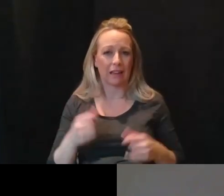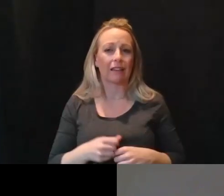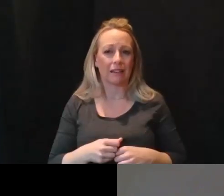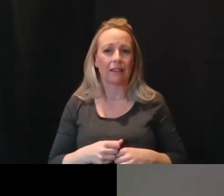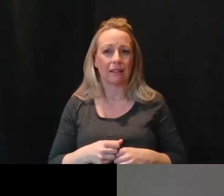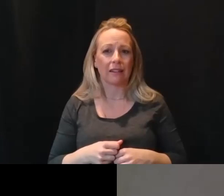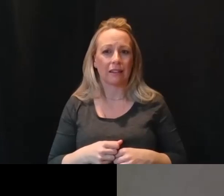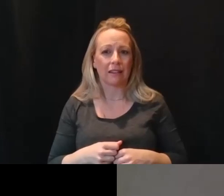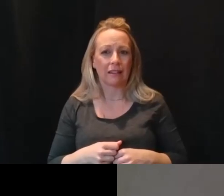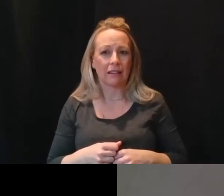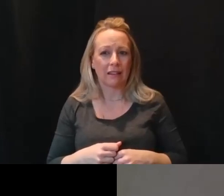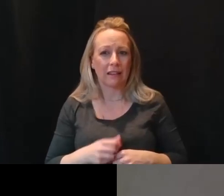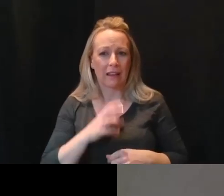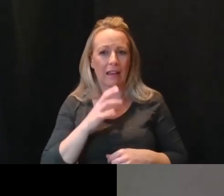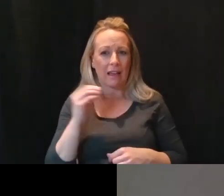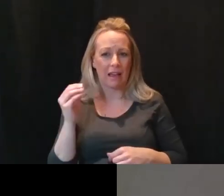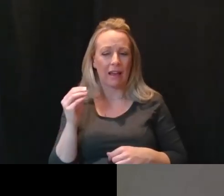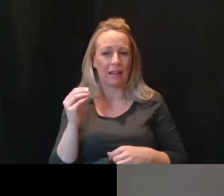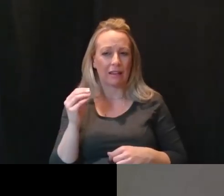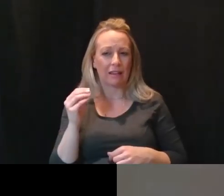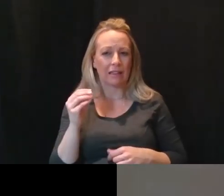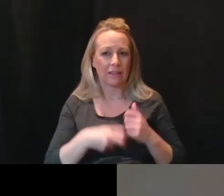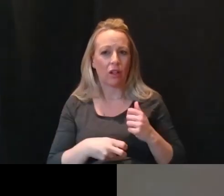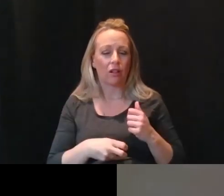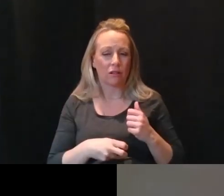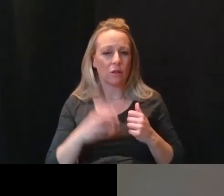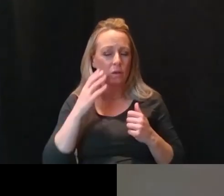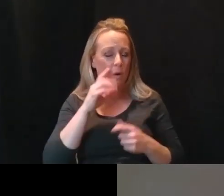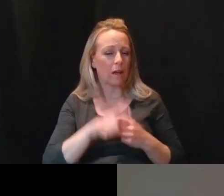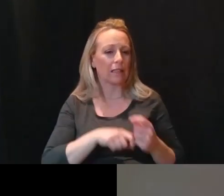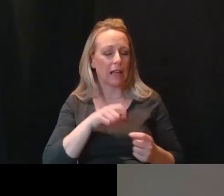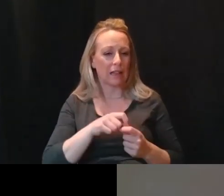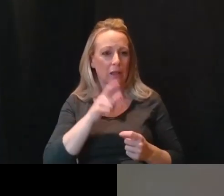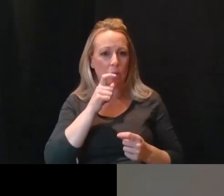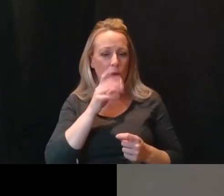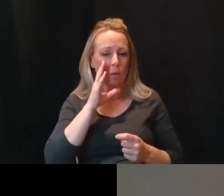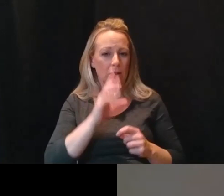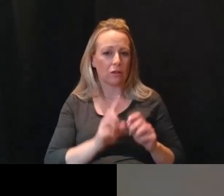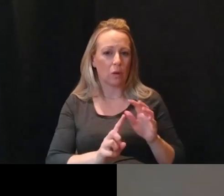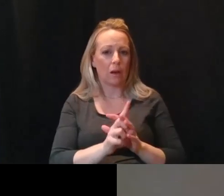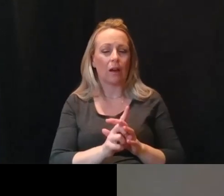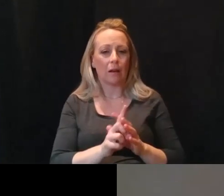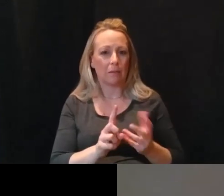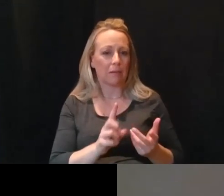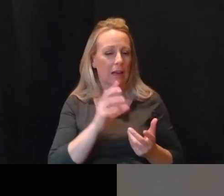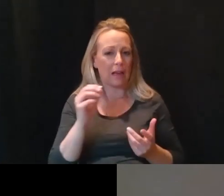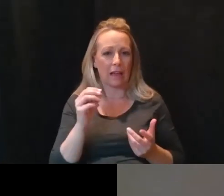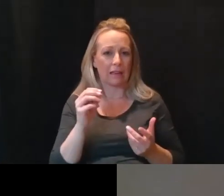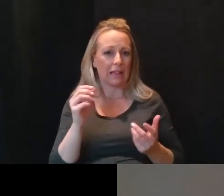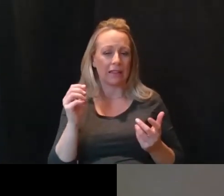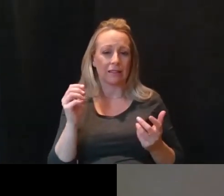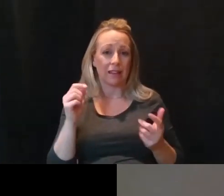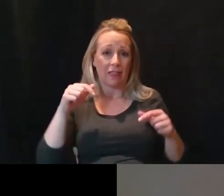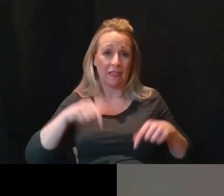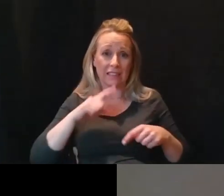And it's difficult to know exactly who's going to show up because it is a mass vaccination clinic. So